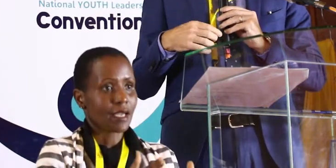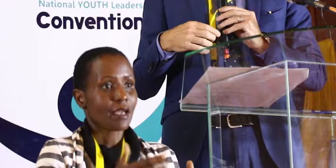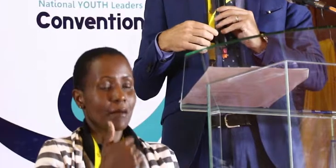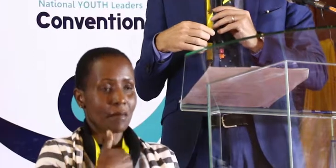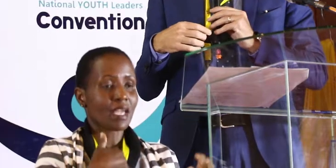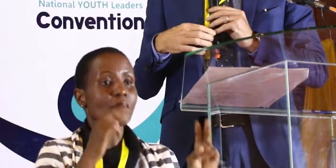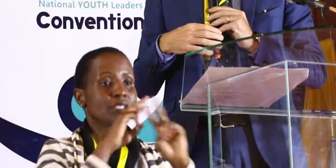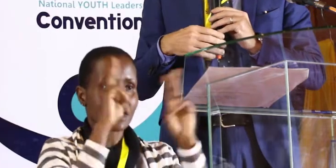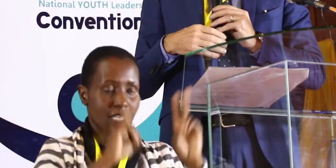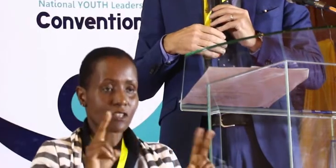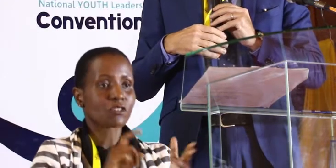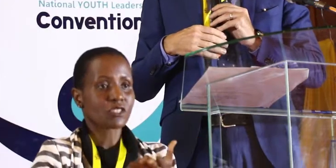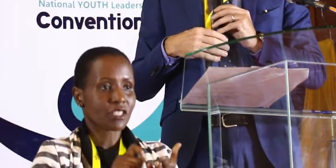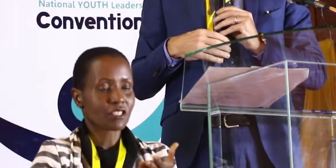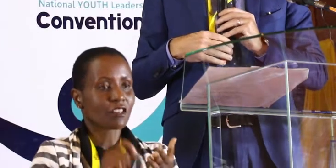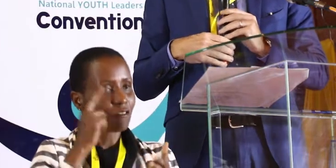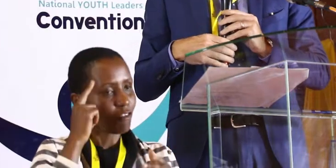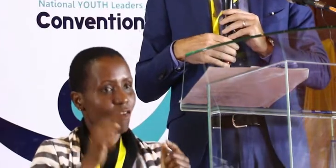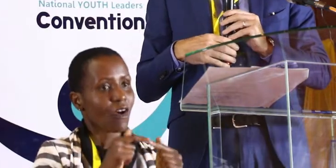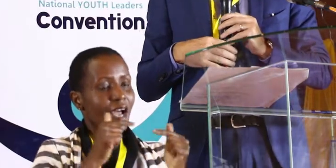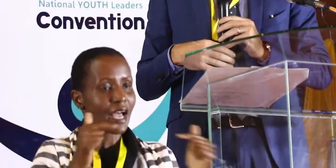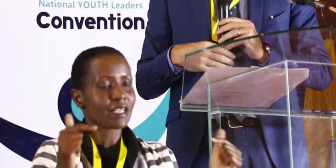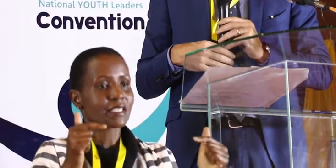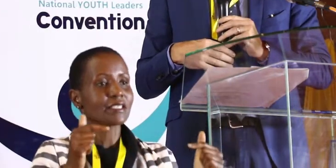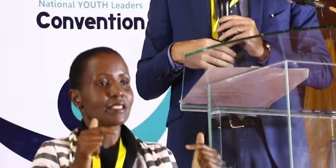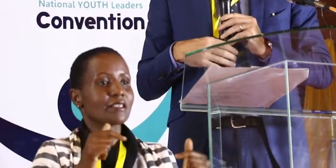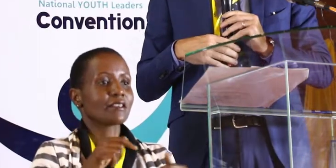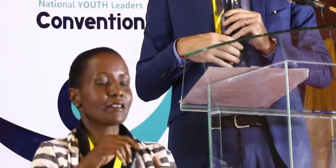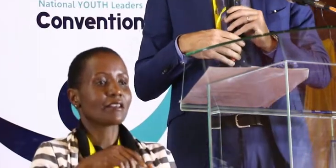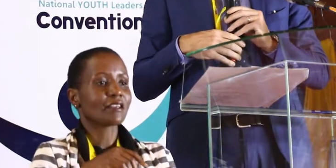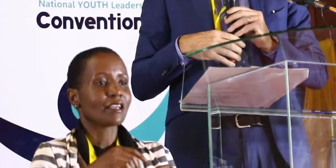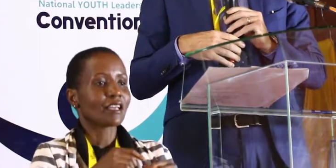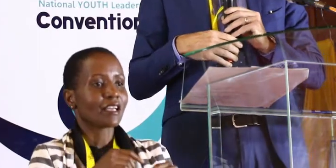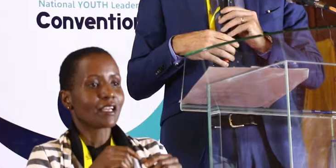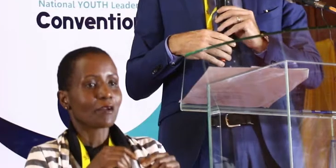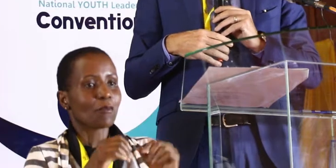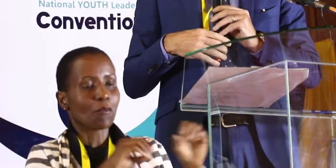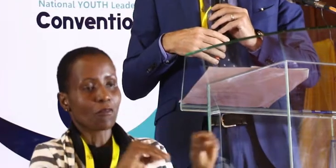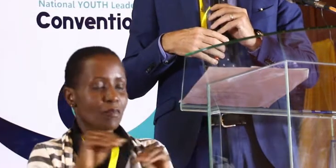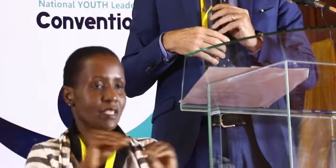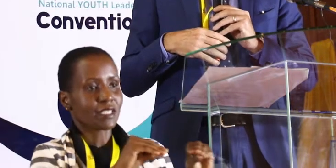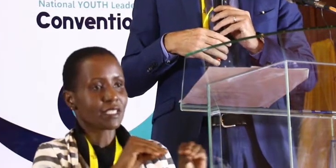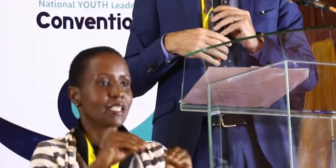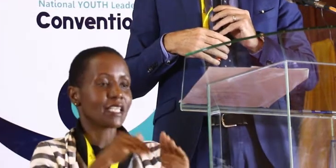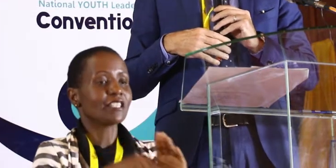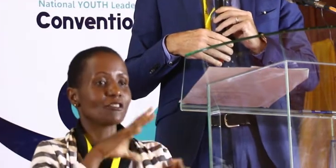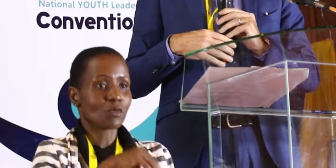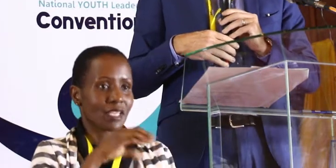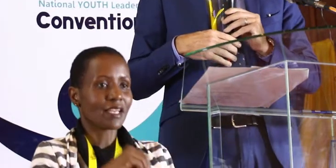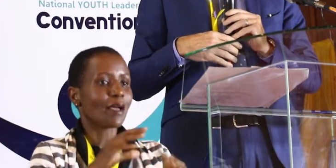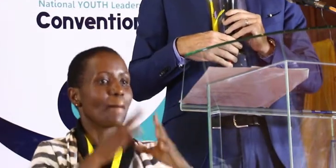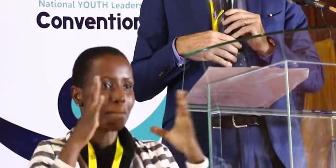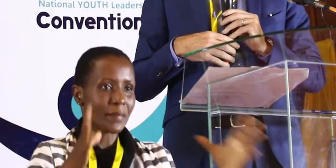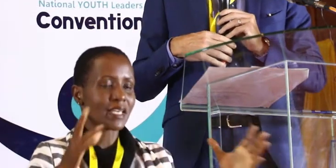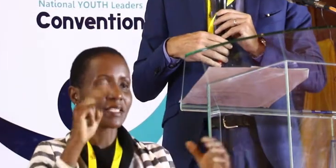international secretary of the anti-apartheid movement, which was the largest NGO ever in Sweden,